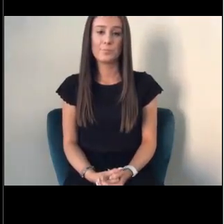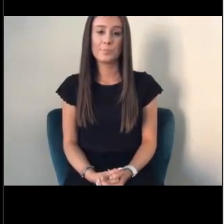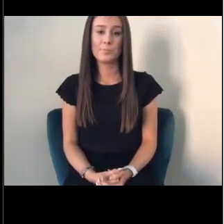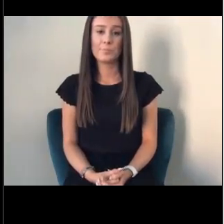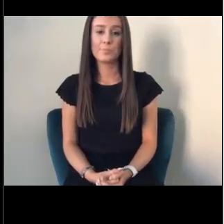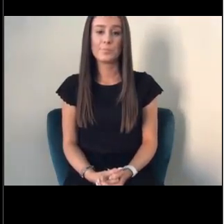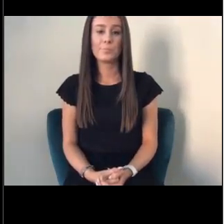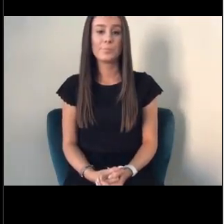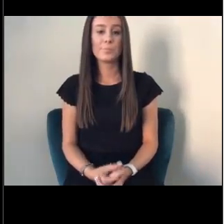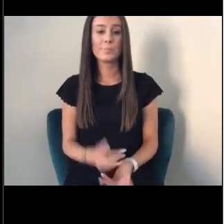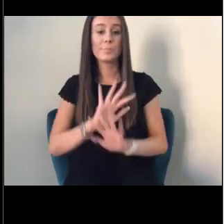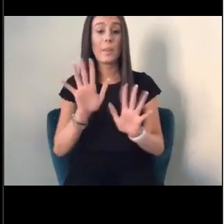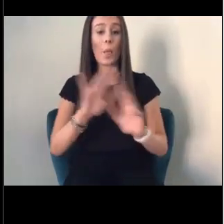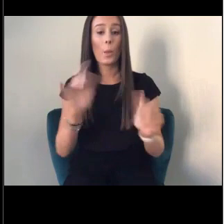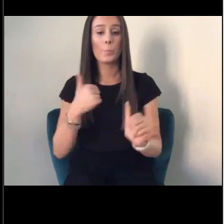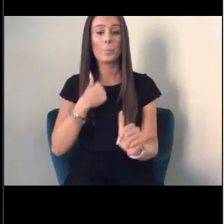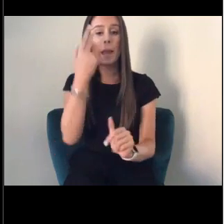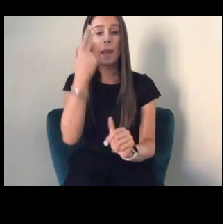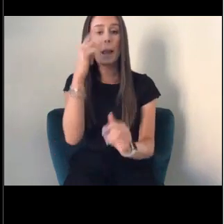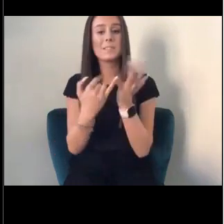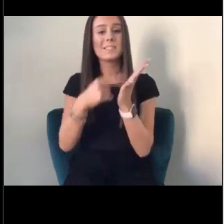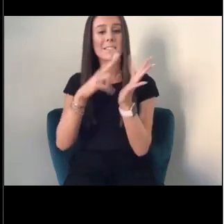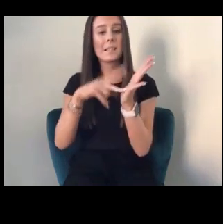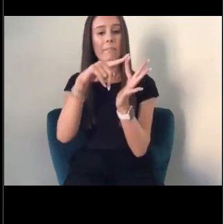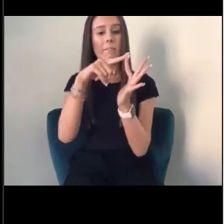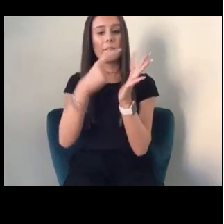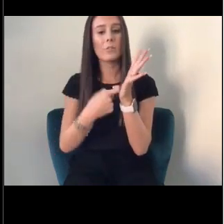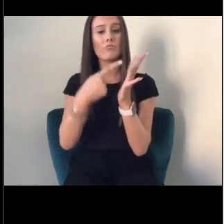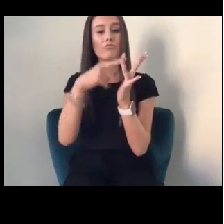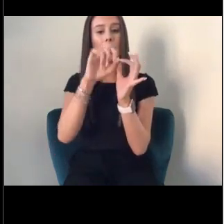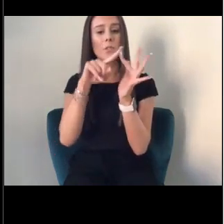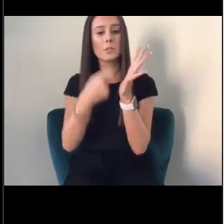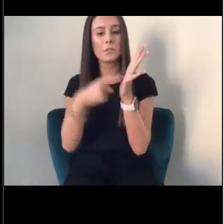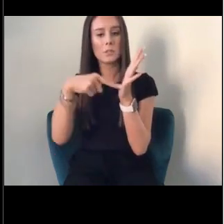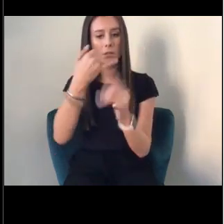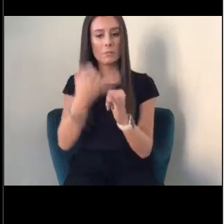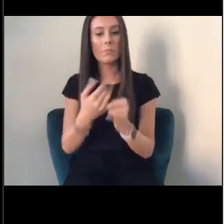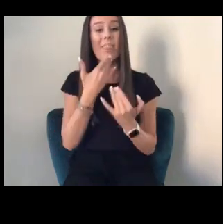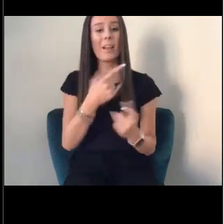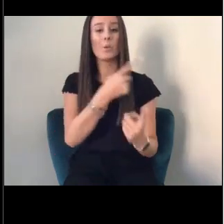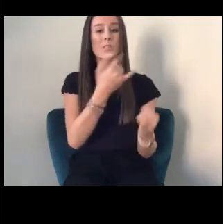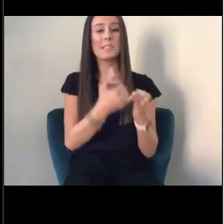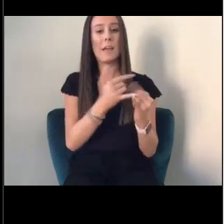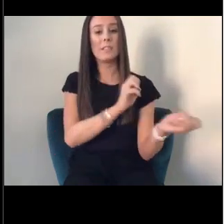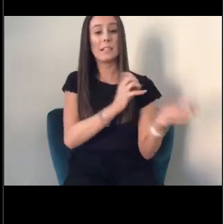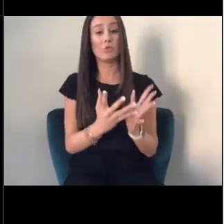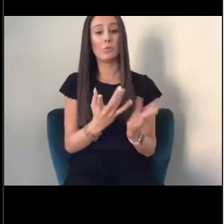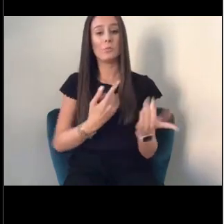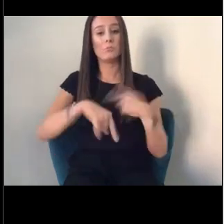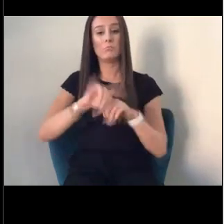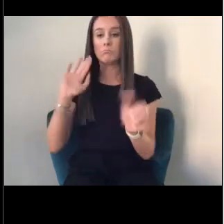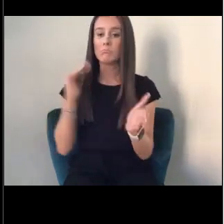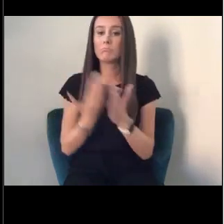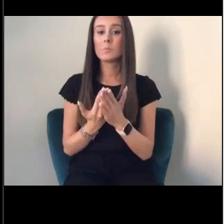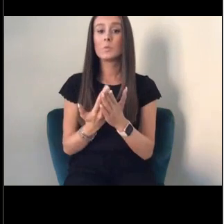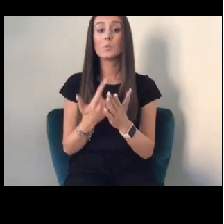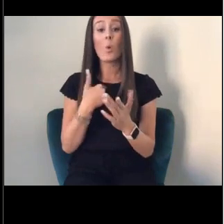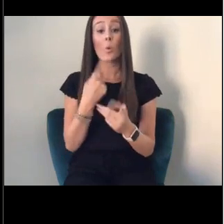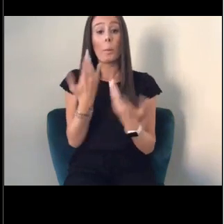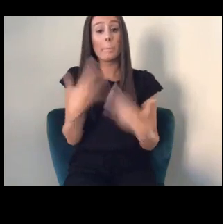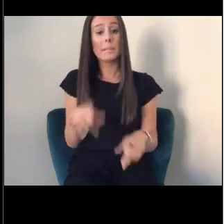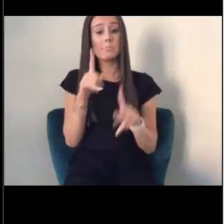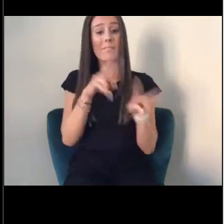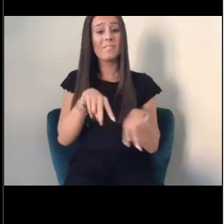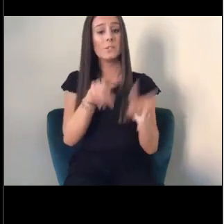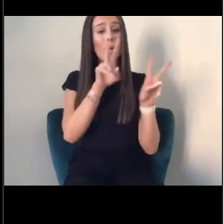Hello everyone, it's Steve Roberts here again. Thank you, Sarah, for the introduction. So to complement the video you've just watched,